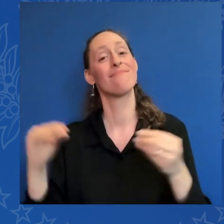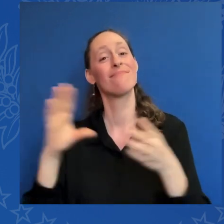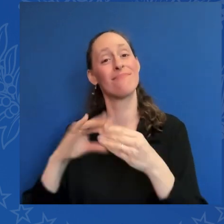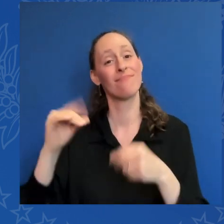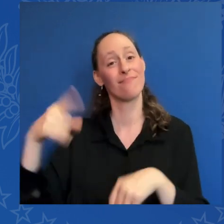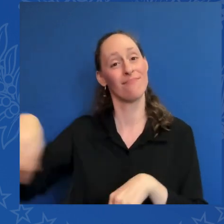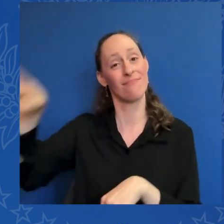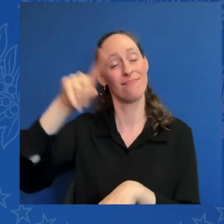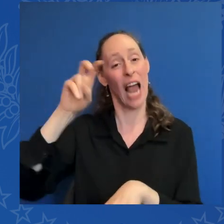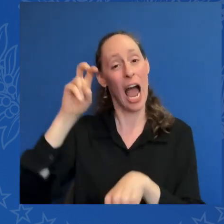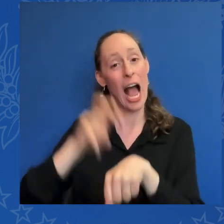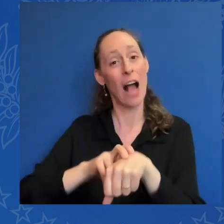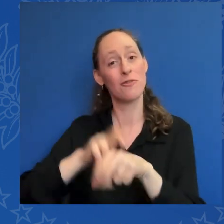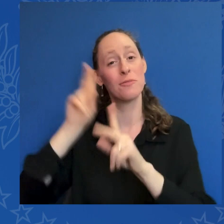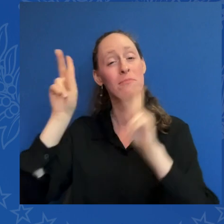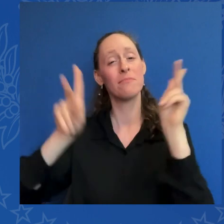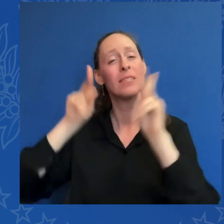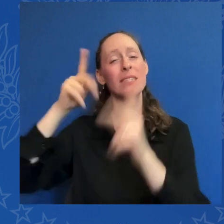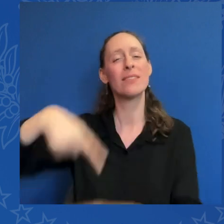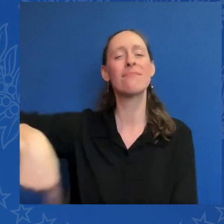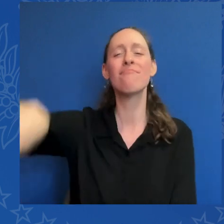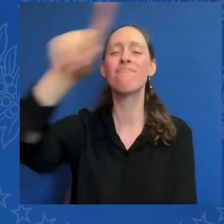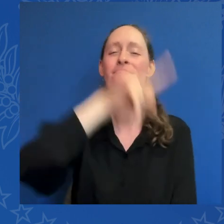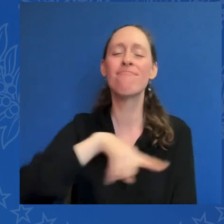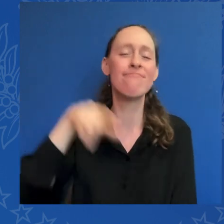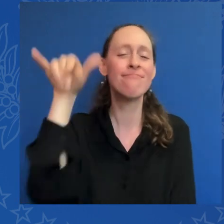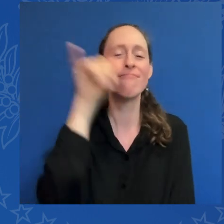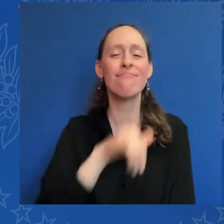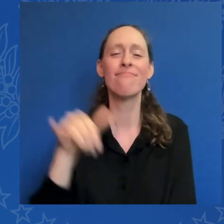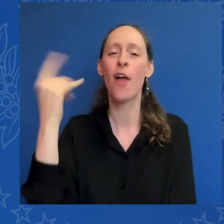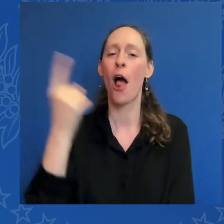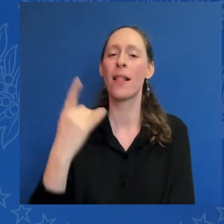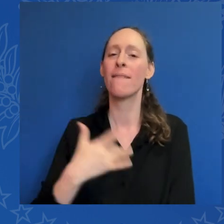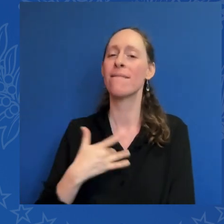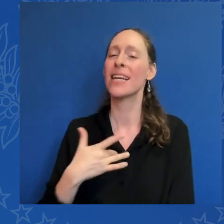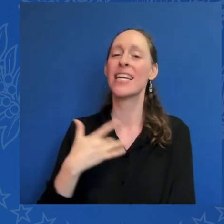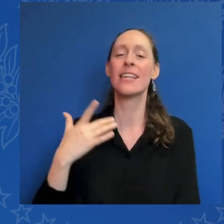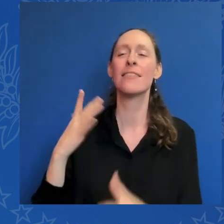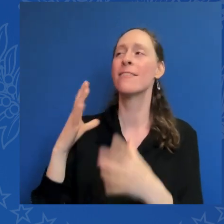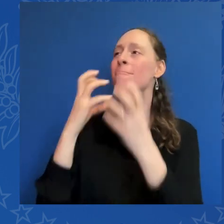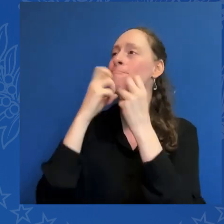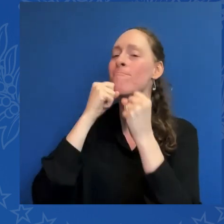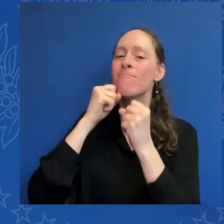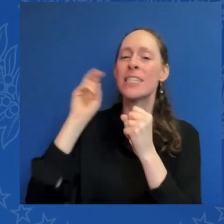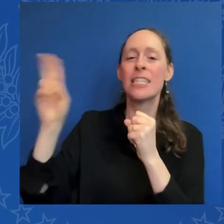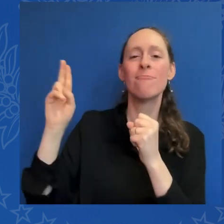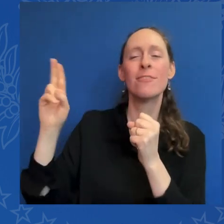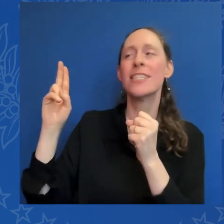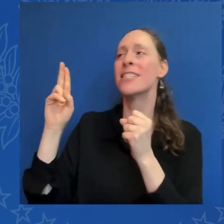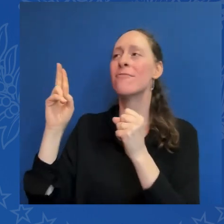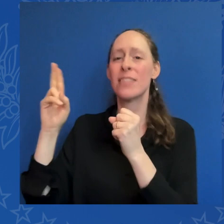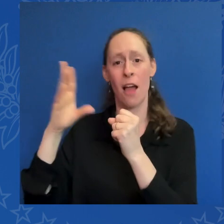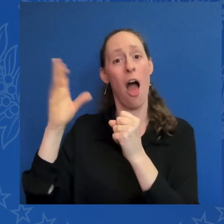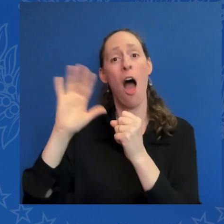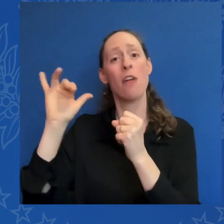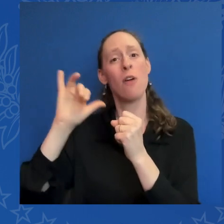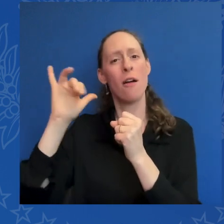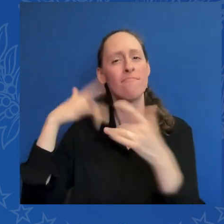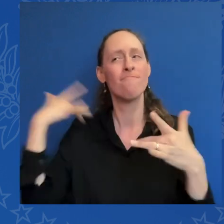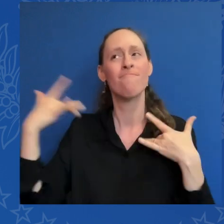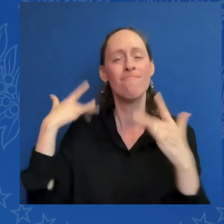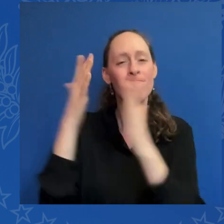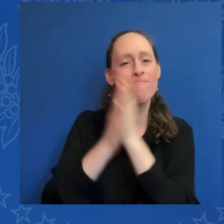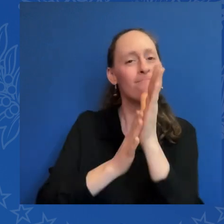about the future. Think about it. We're nostalgic about the future. I think we all are, no matter where we live, if we have Irish blood in